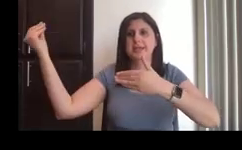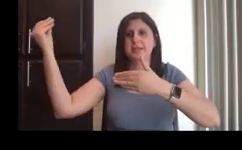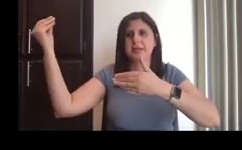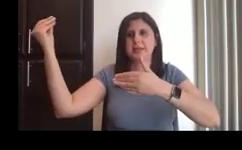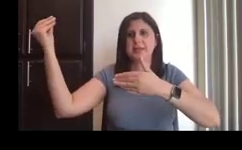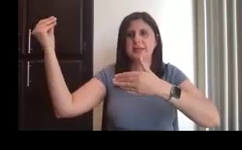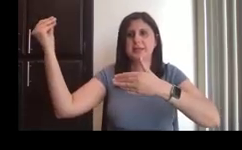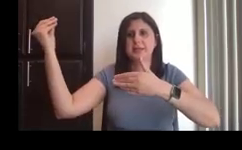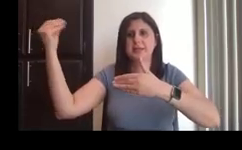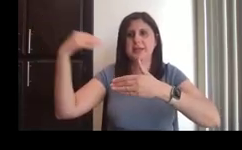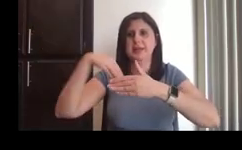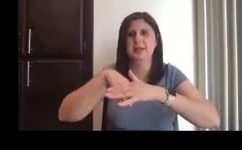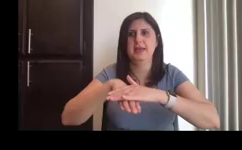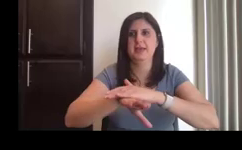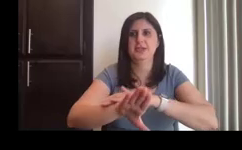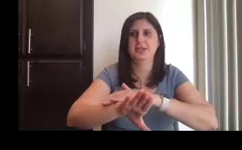exit.